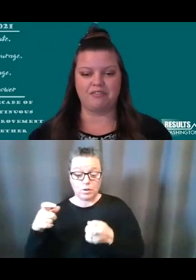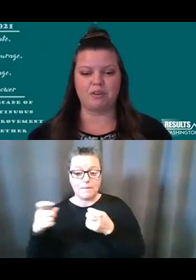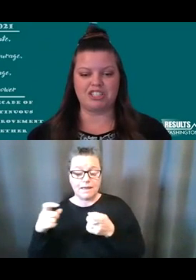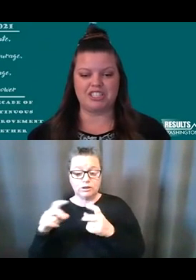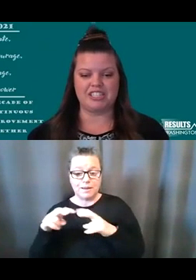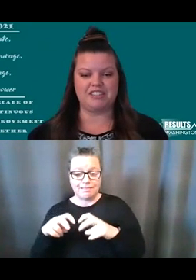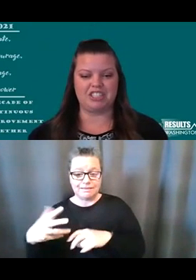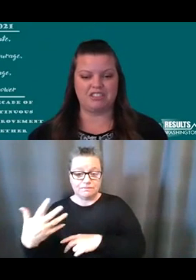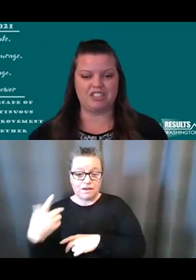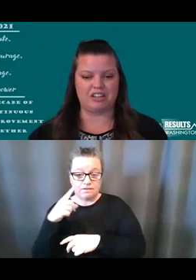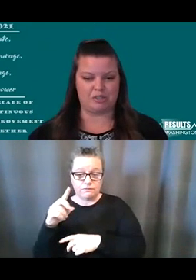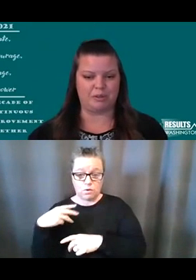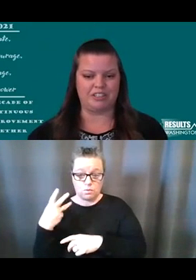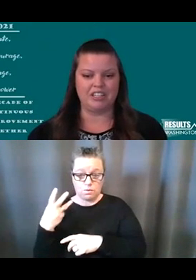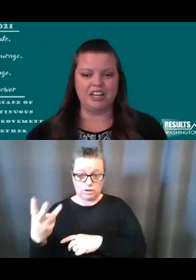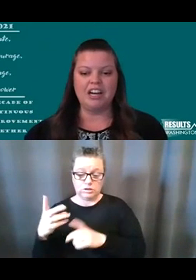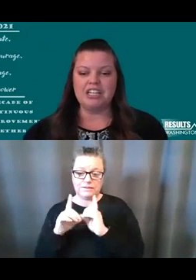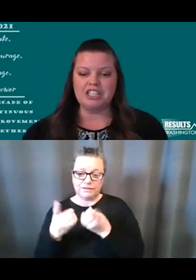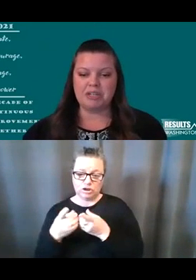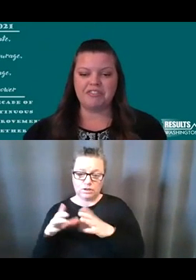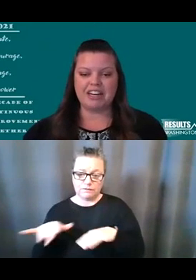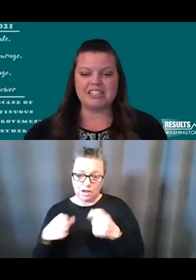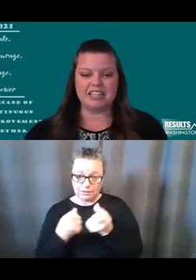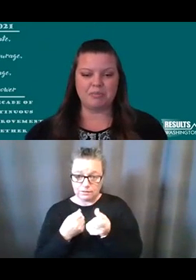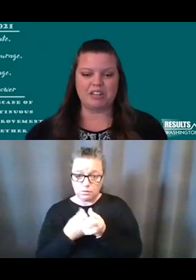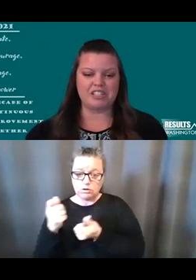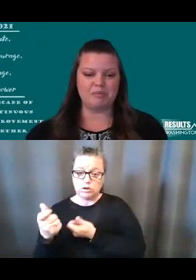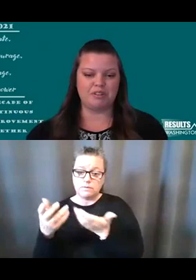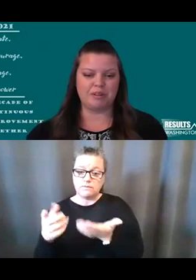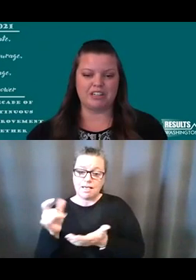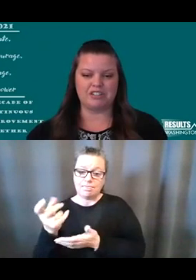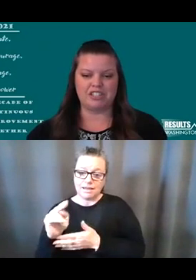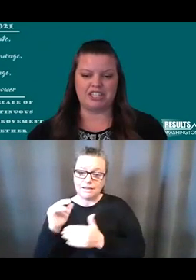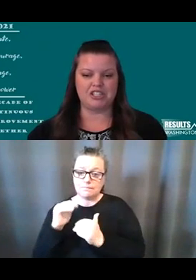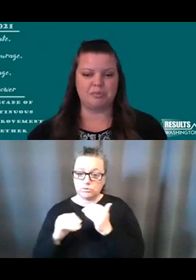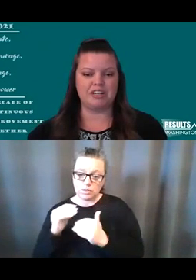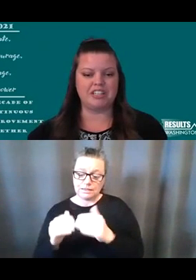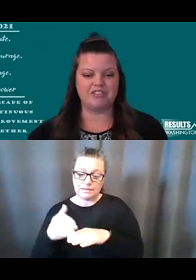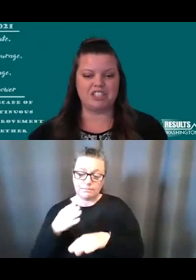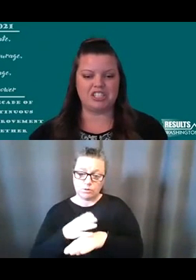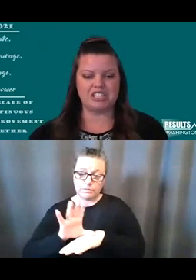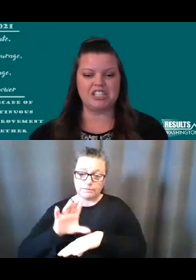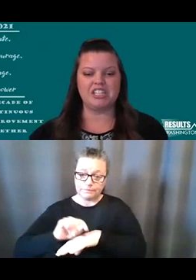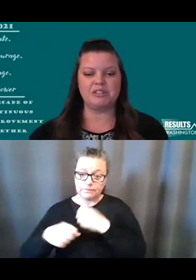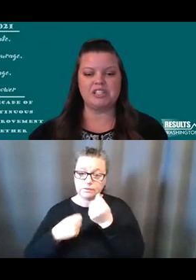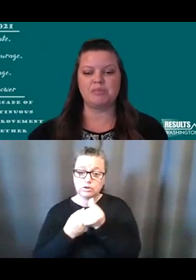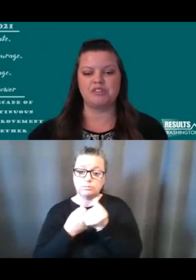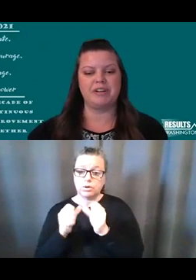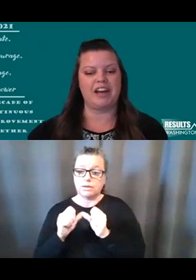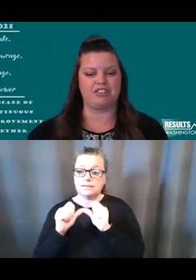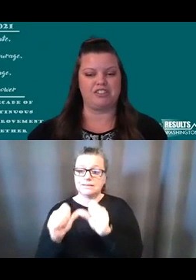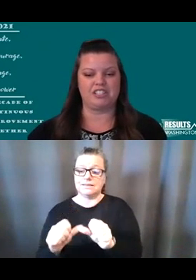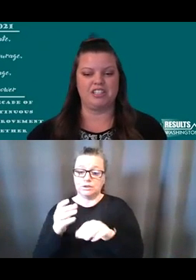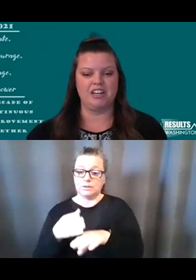5 for Washington's Division of Child Support. She provides lean process improvement consultations supporting the division's continuous